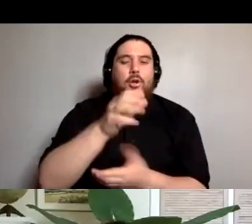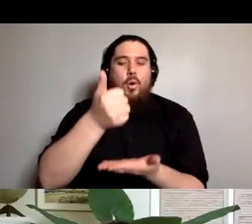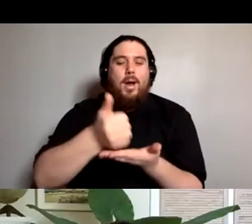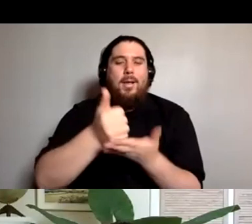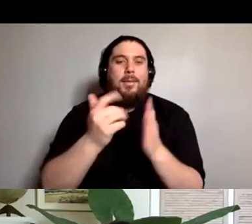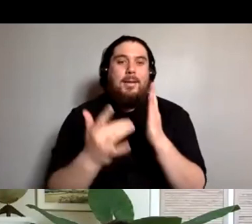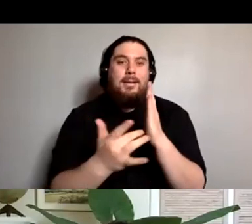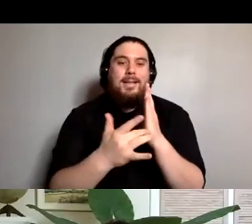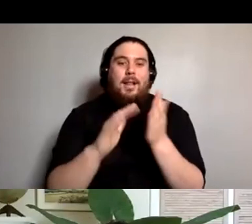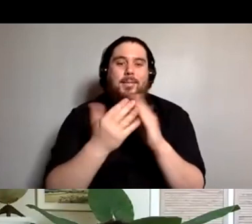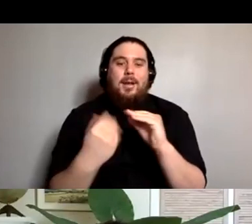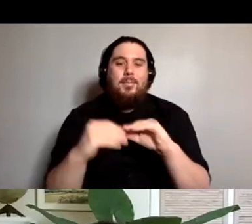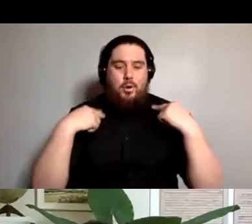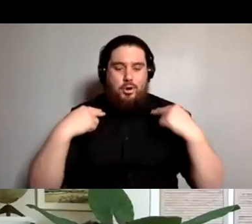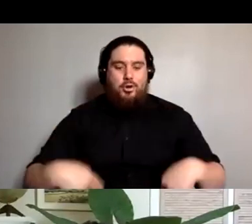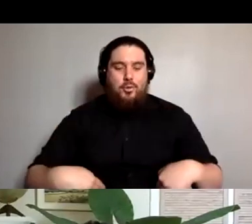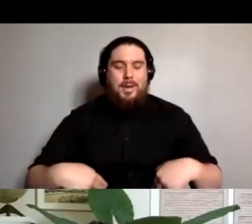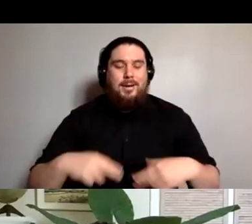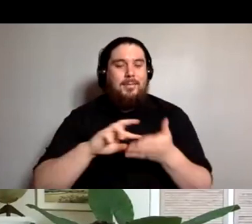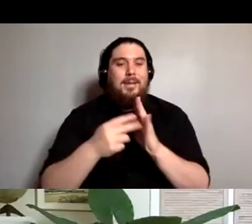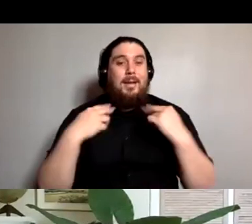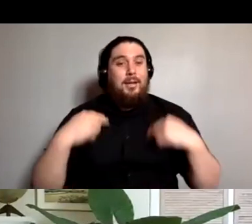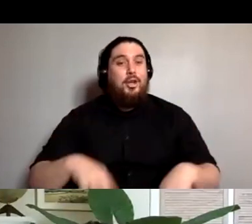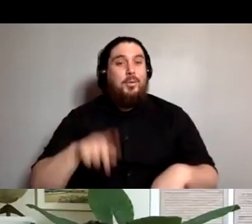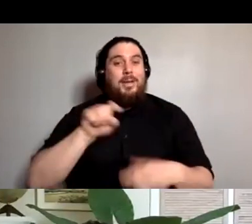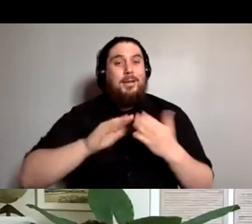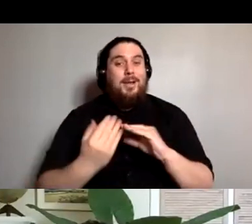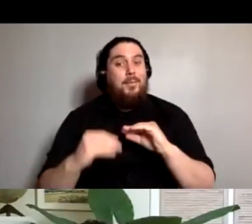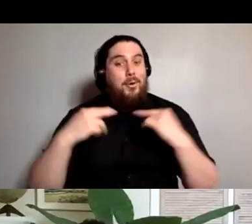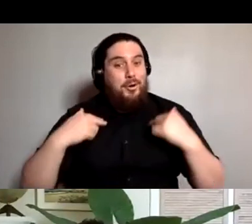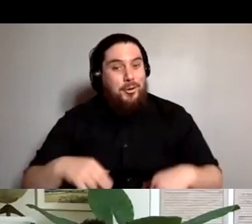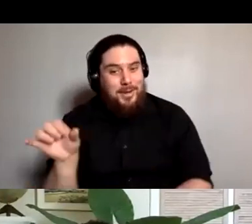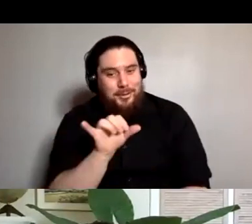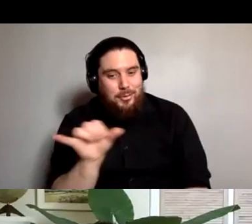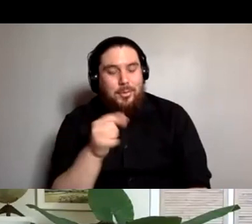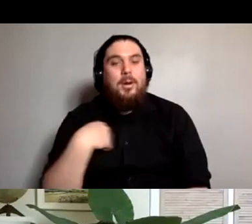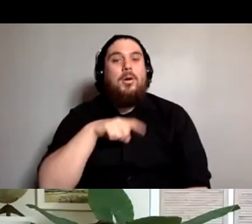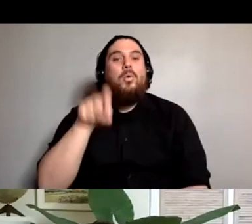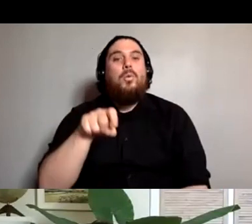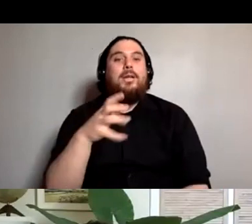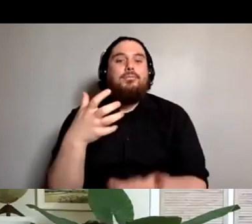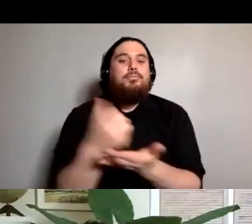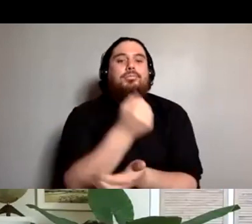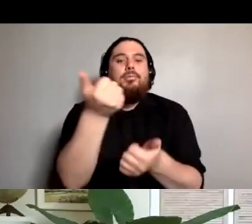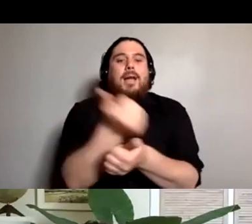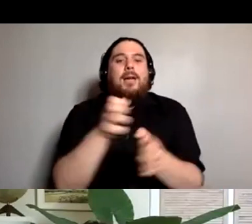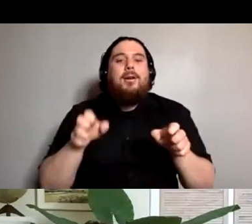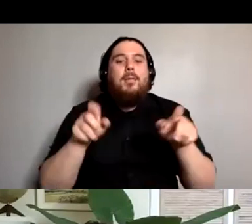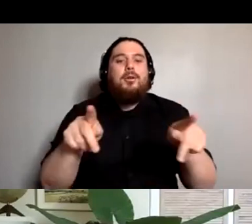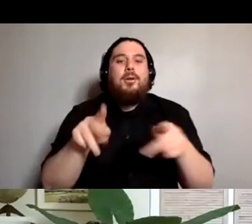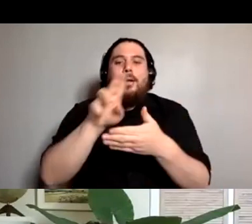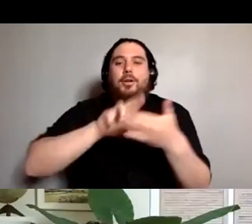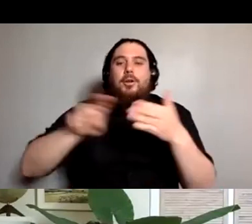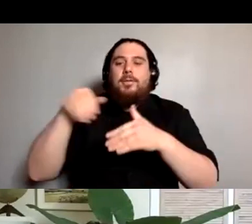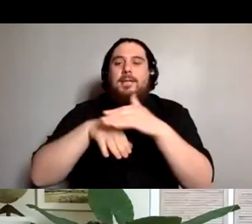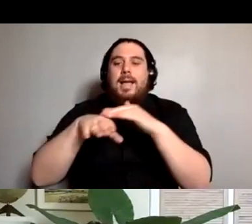more human needs to get human. We should use every opportunity, like university access and social media, like